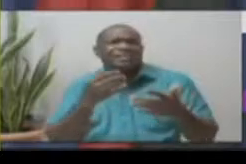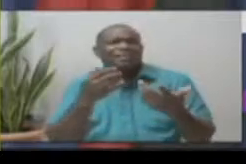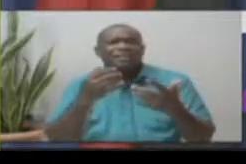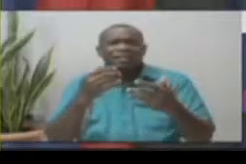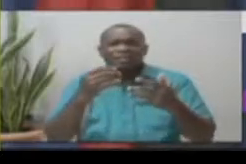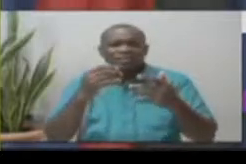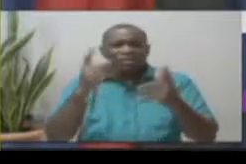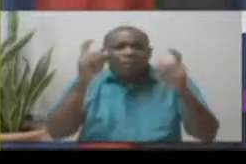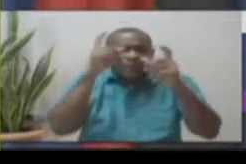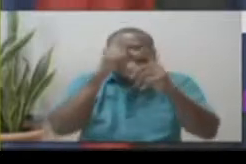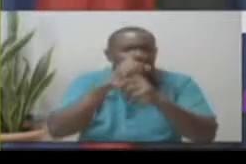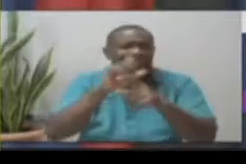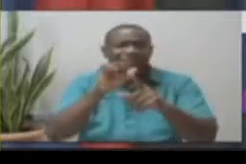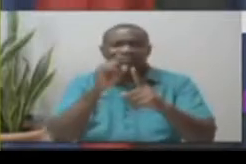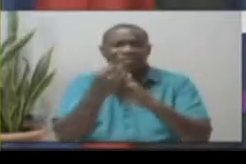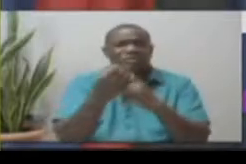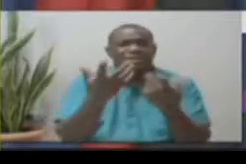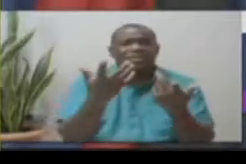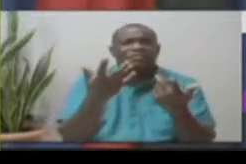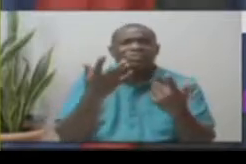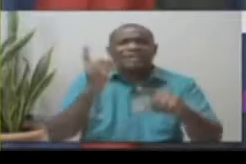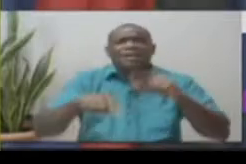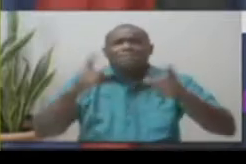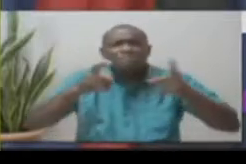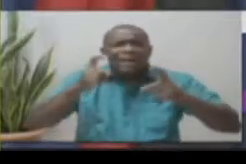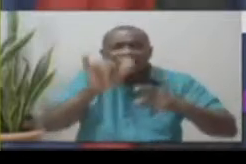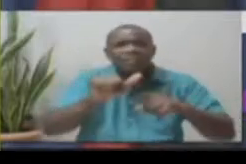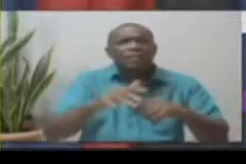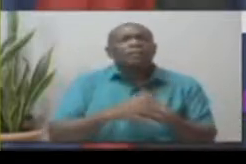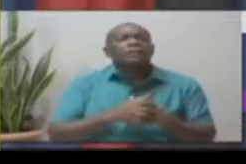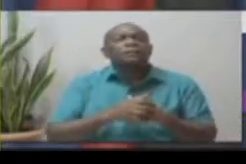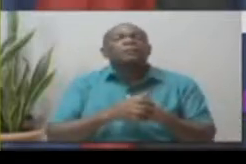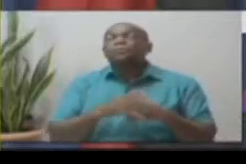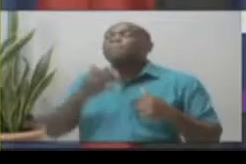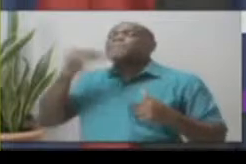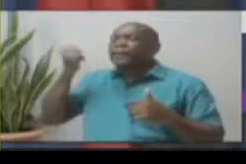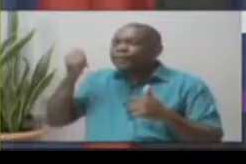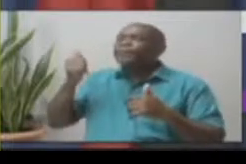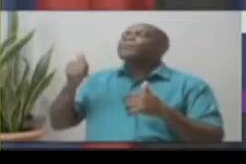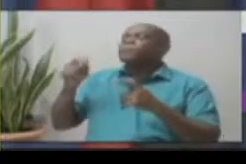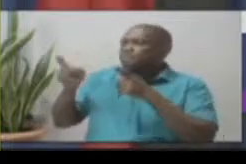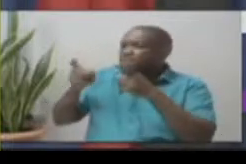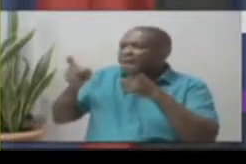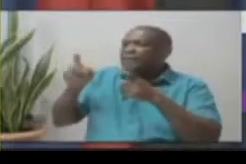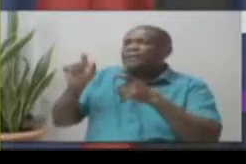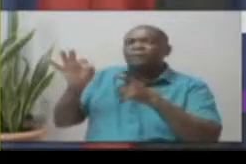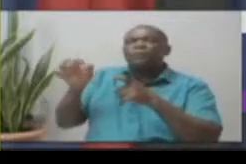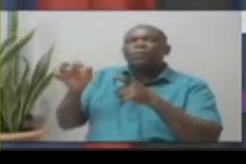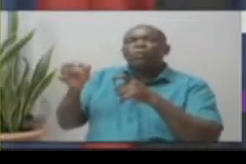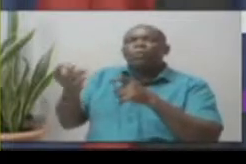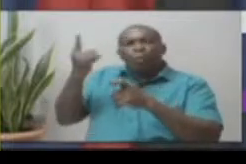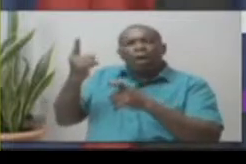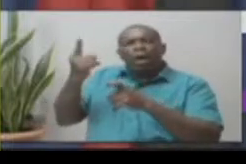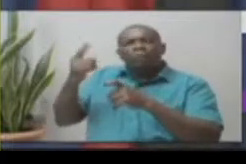we are going to be able to manage that internal flow better and more effectively through